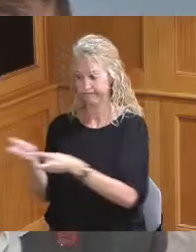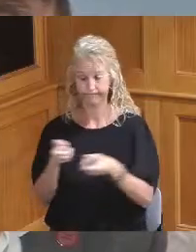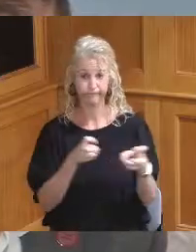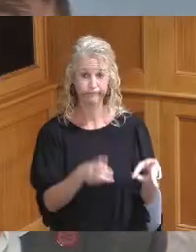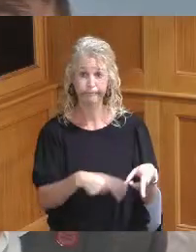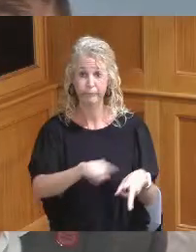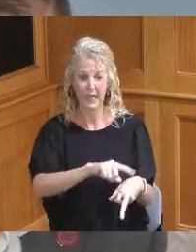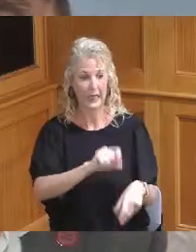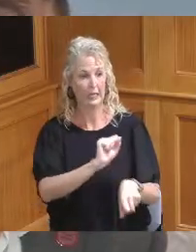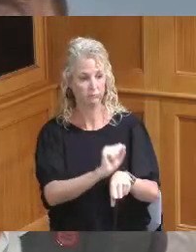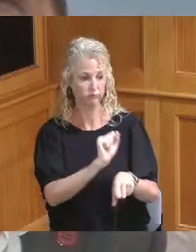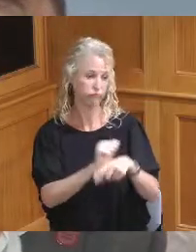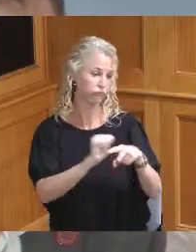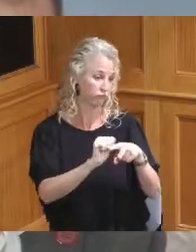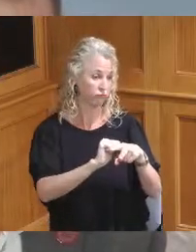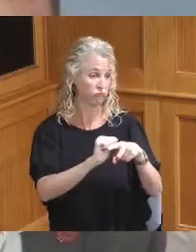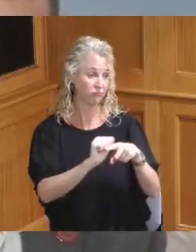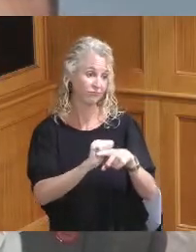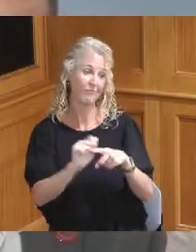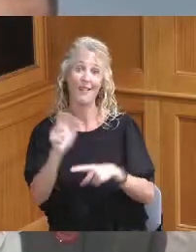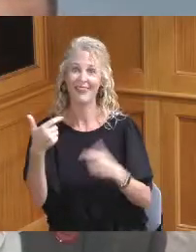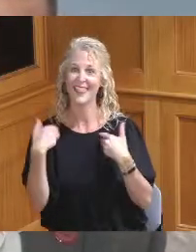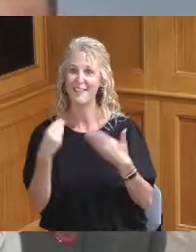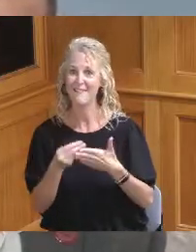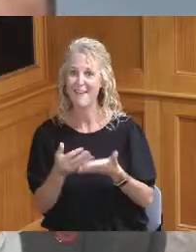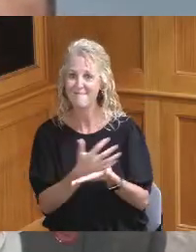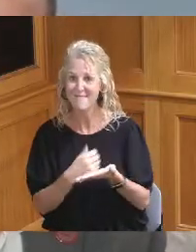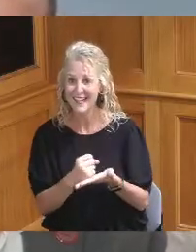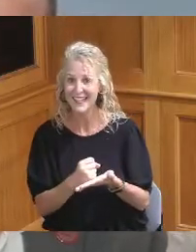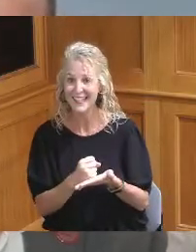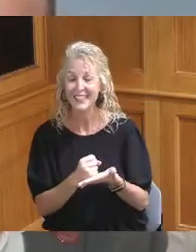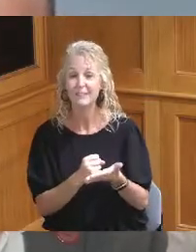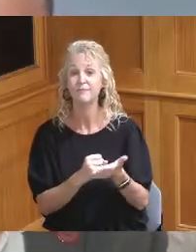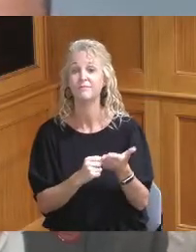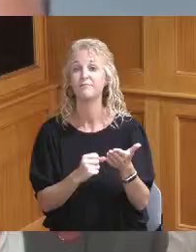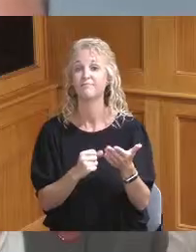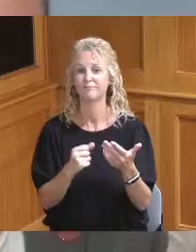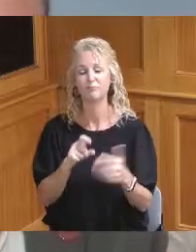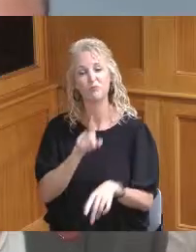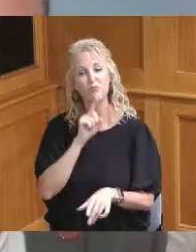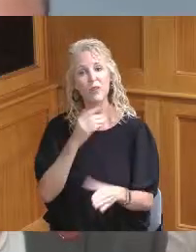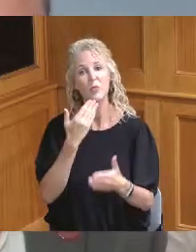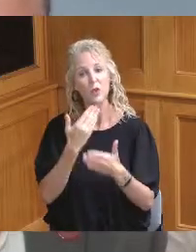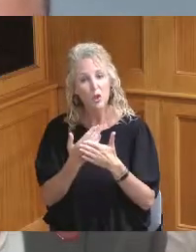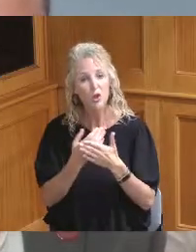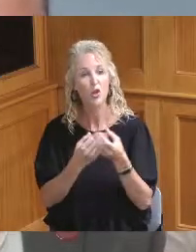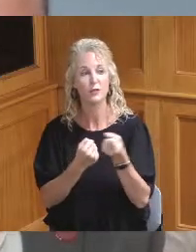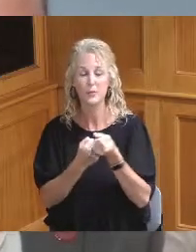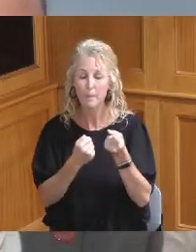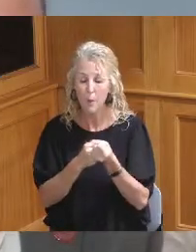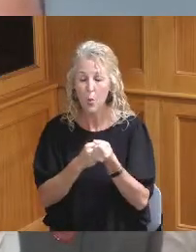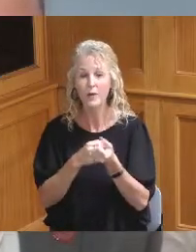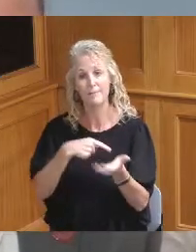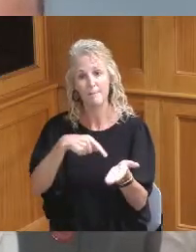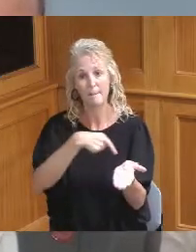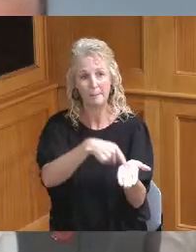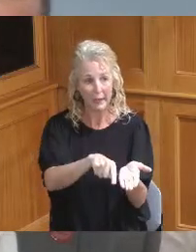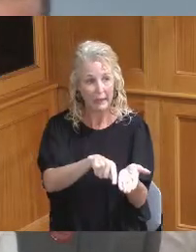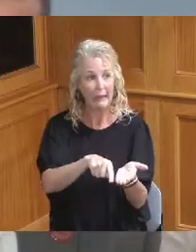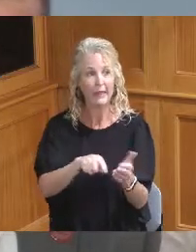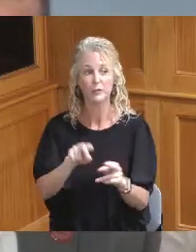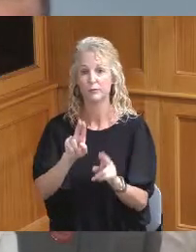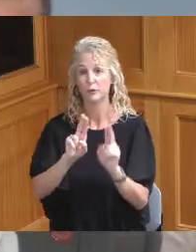mobility, and also to connect these participants to thriving wage jobs through unions, private companies, and